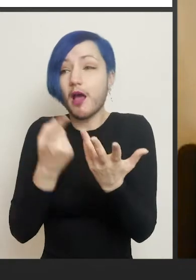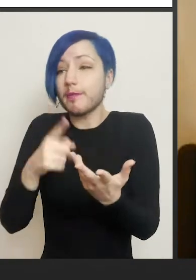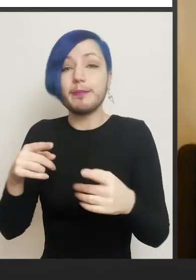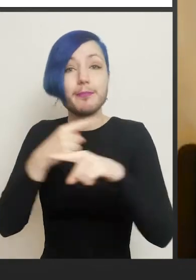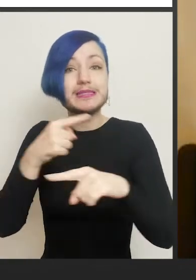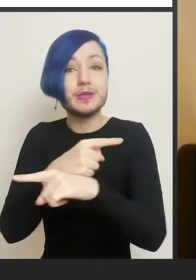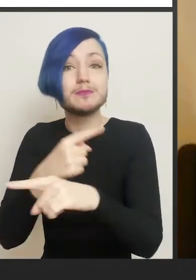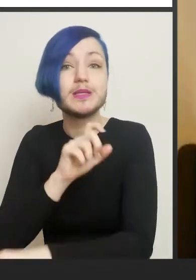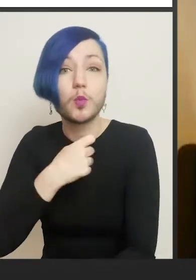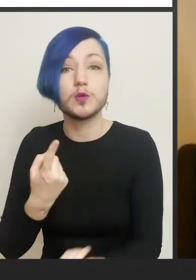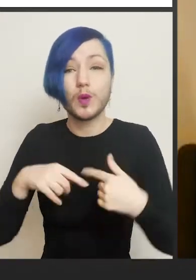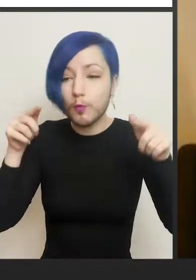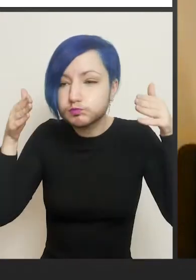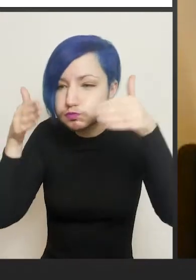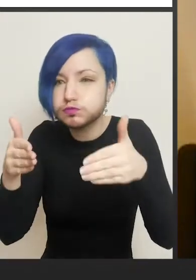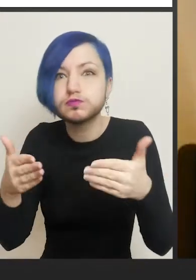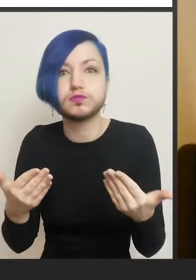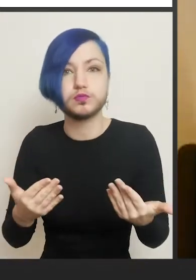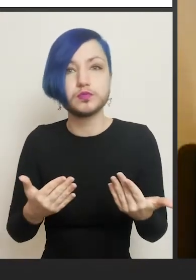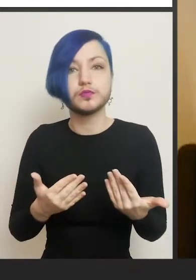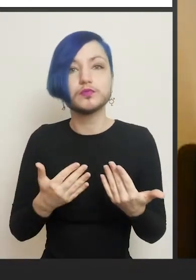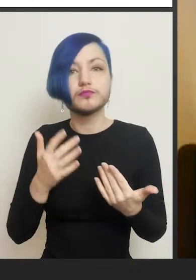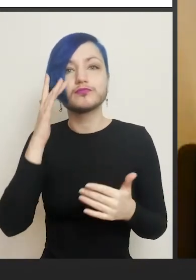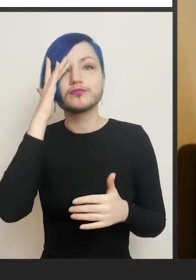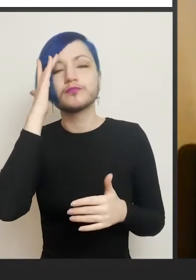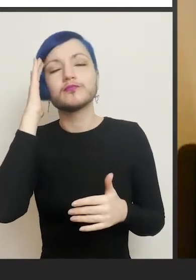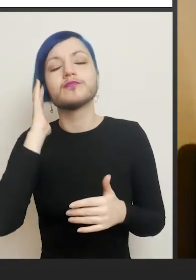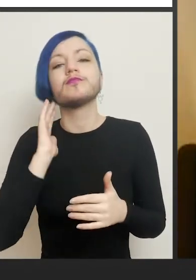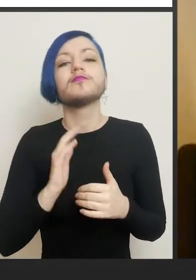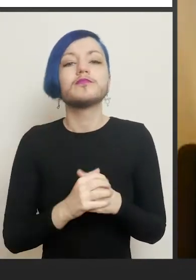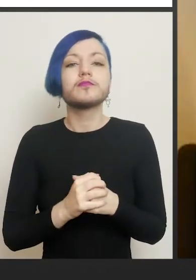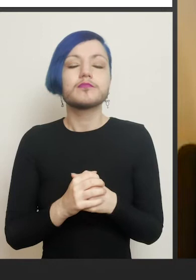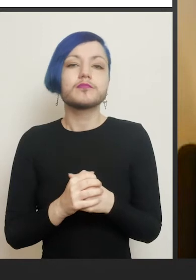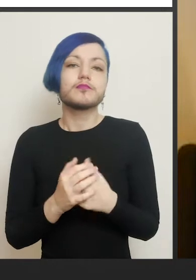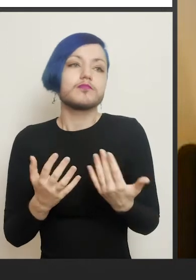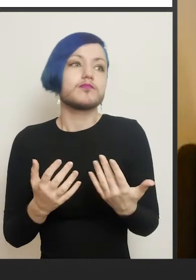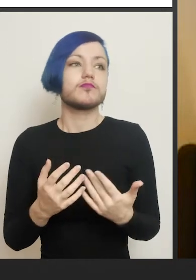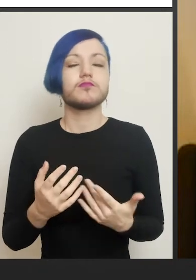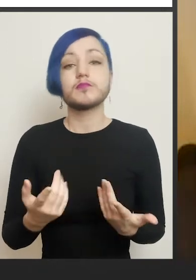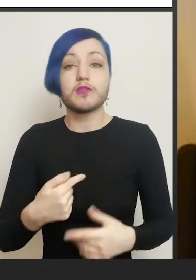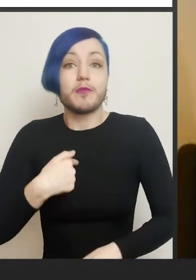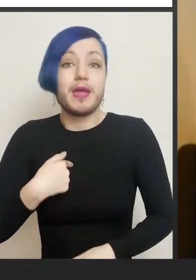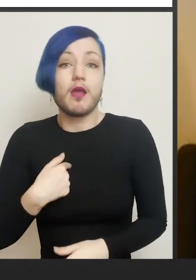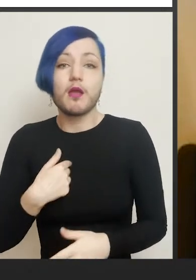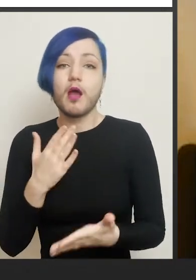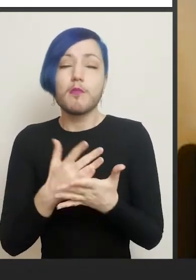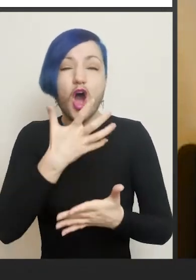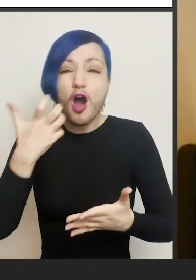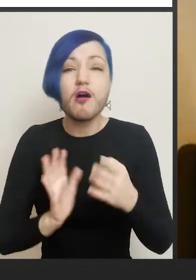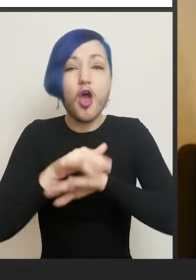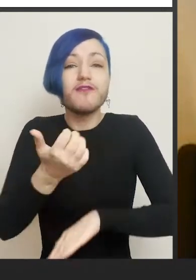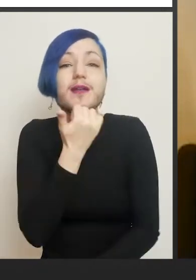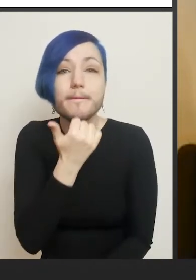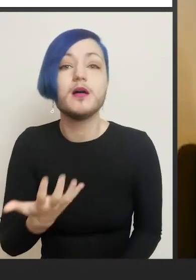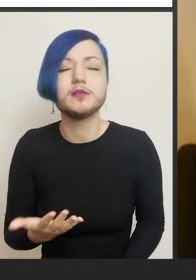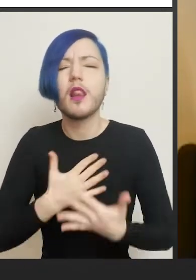others would really struggle to find. We're real needle in haystack kind of finders. I'm great at numbers. I